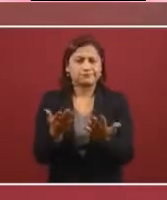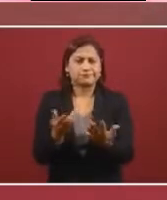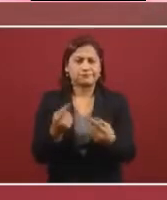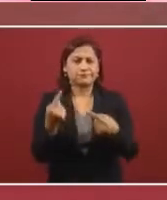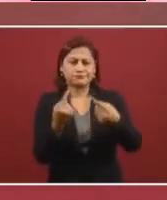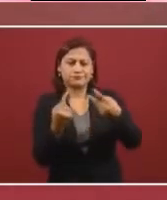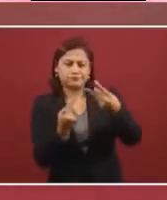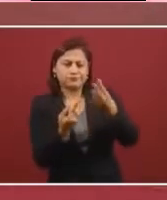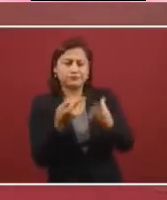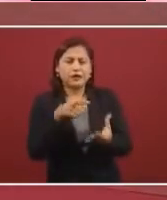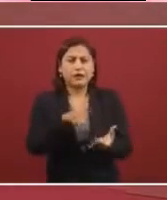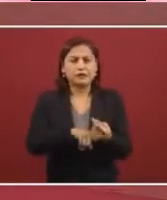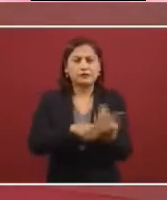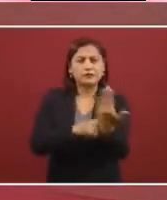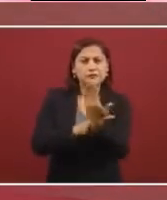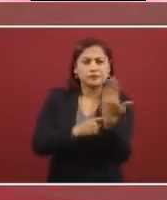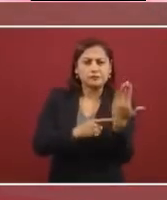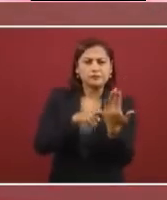with the